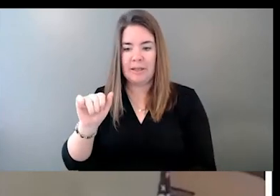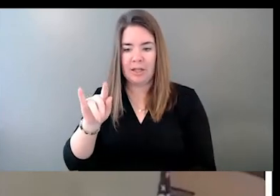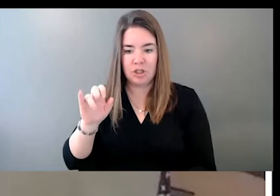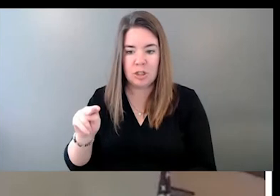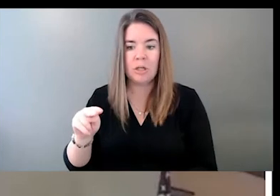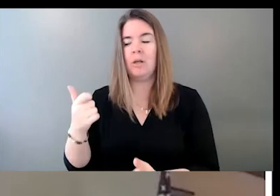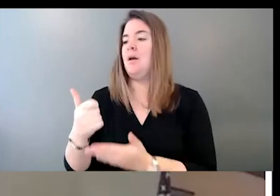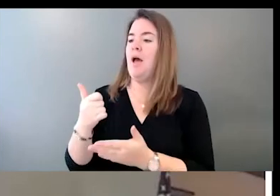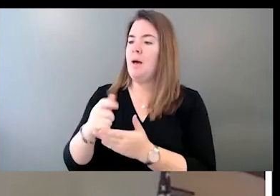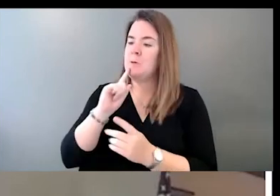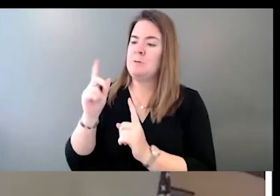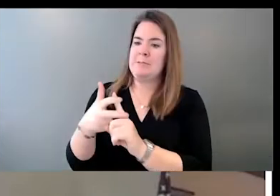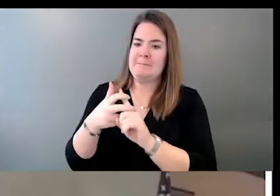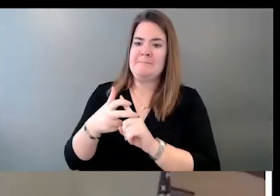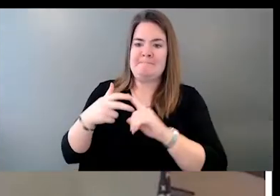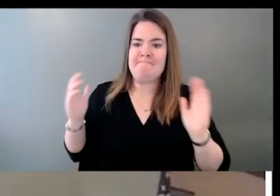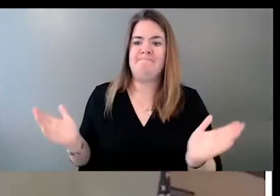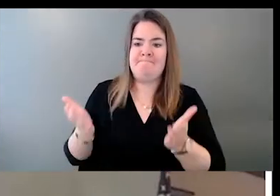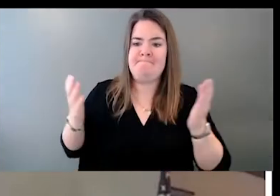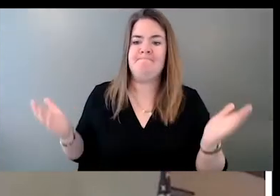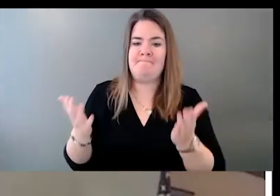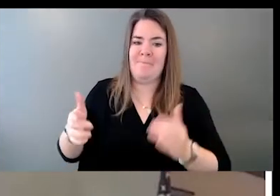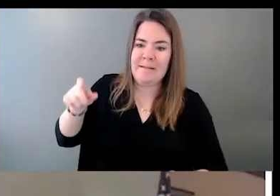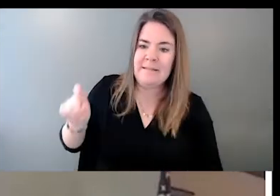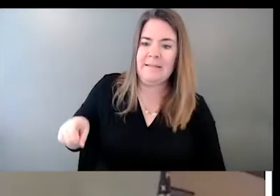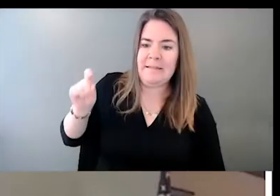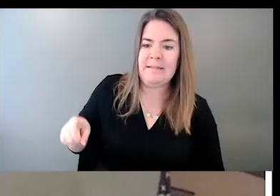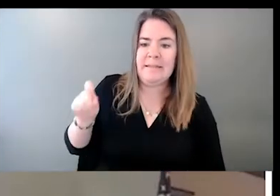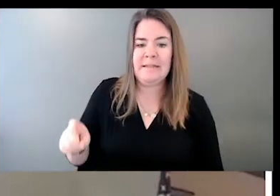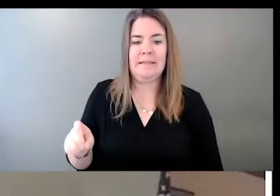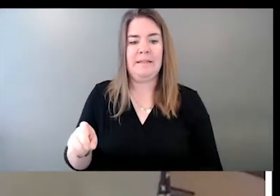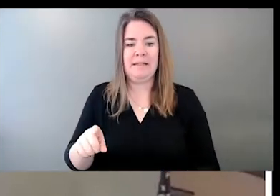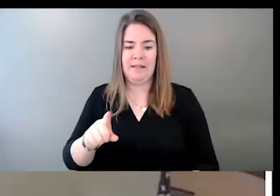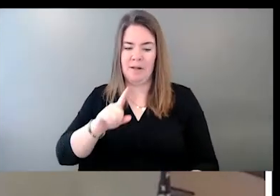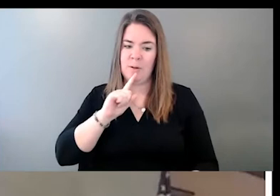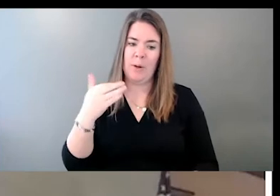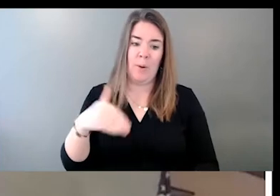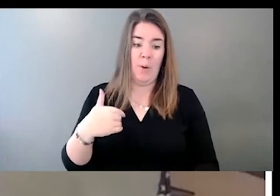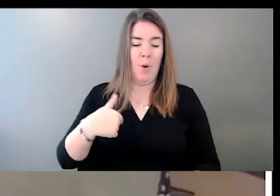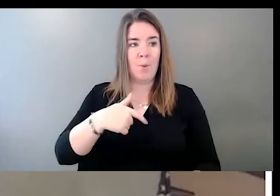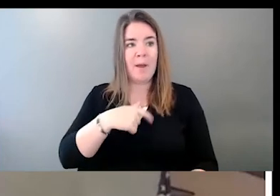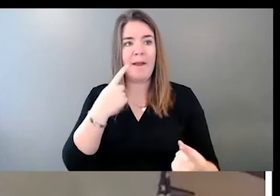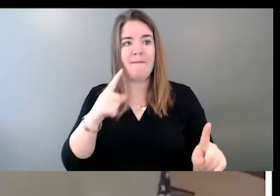voices united have become louder and stronger, and we are being heard.